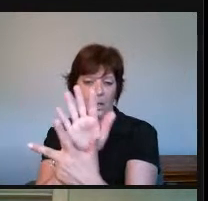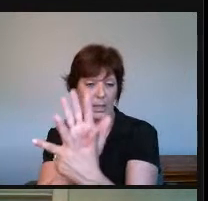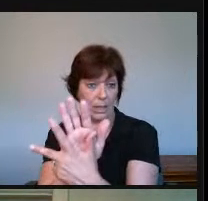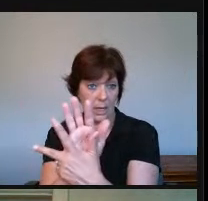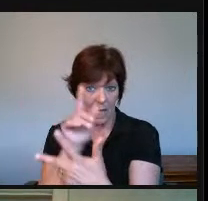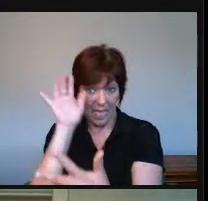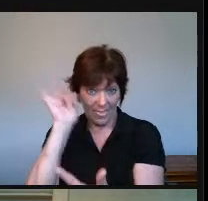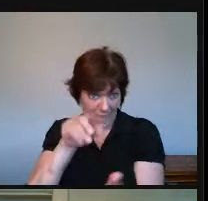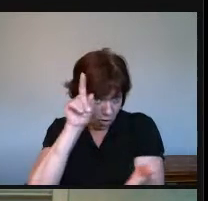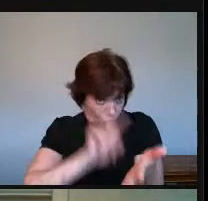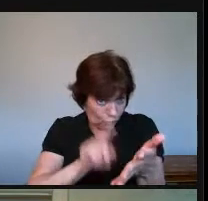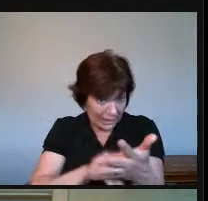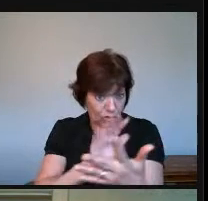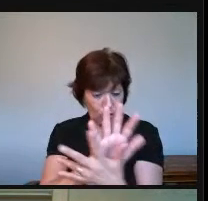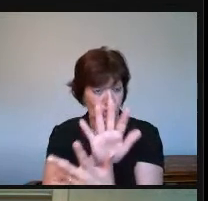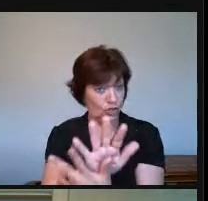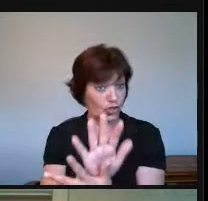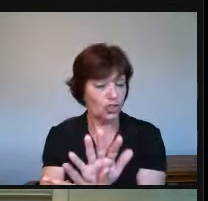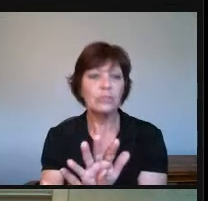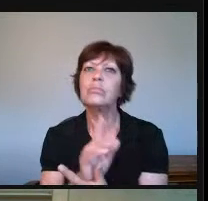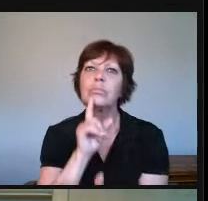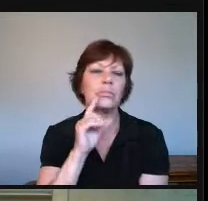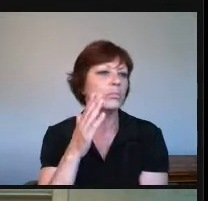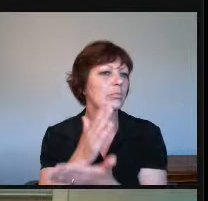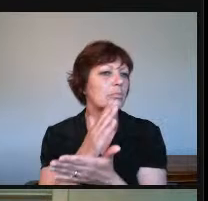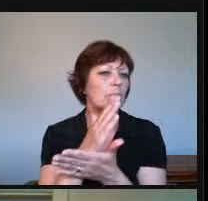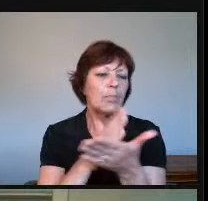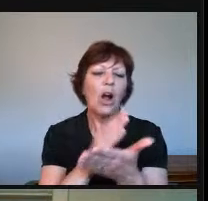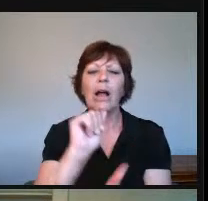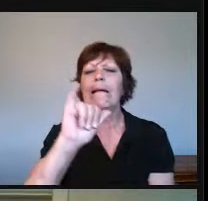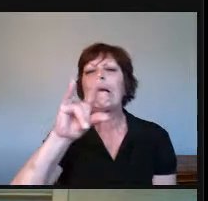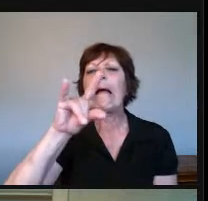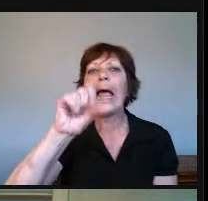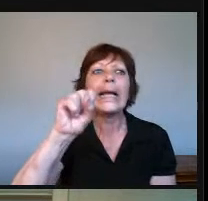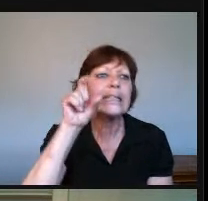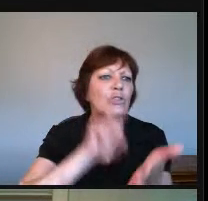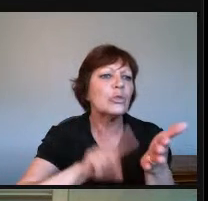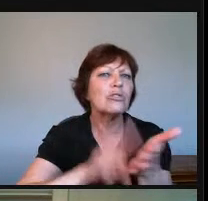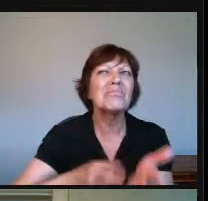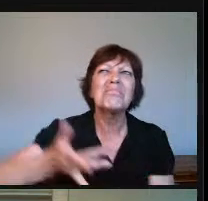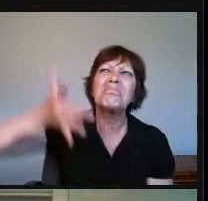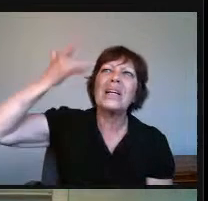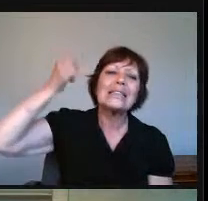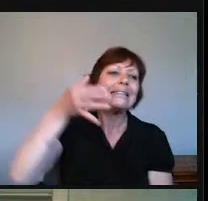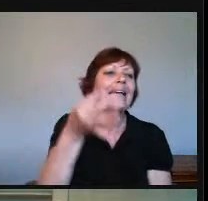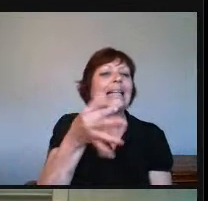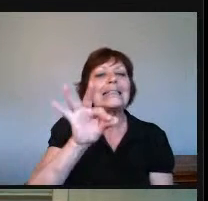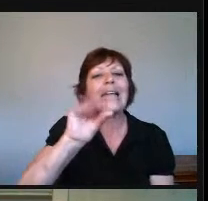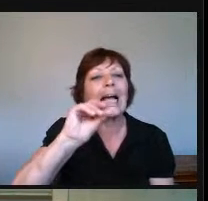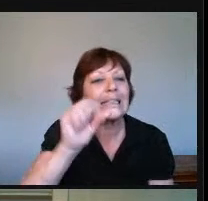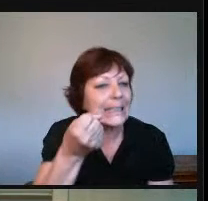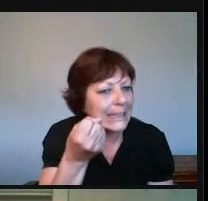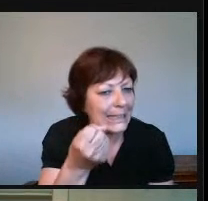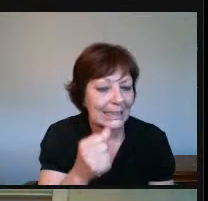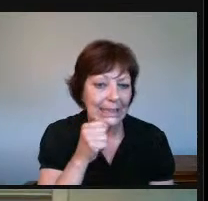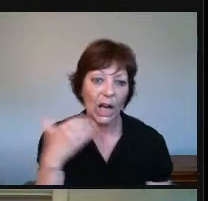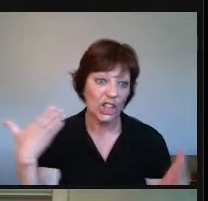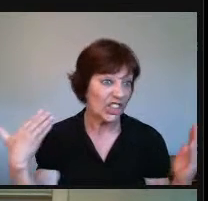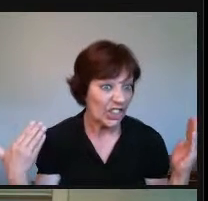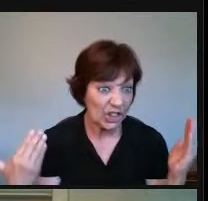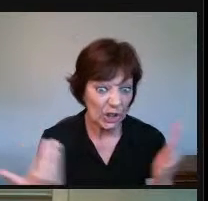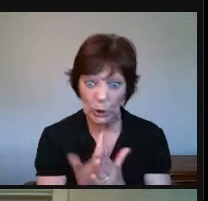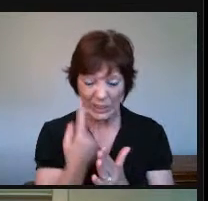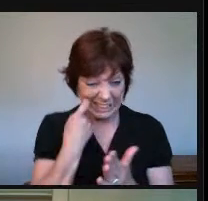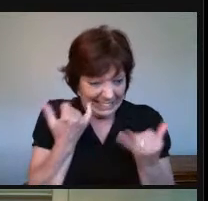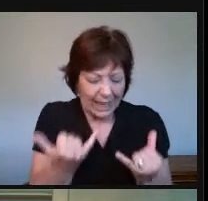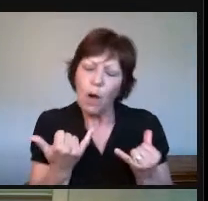that vaccine has been part of the AIDS research going back to the 90s. So the technology for